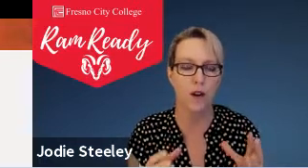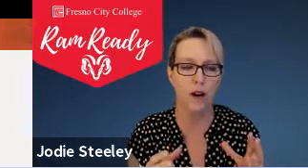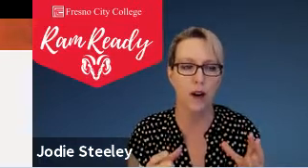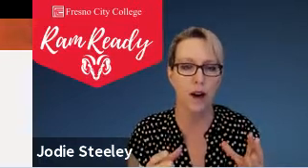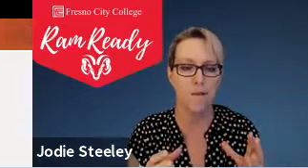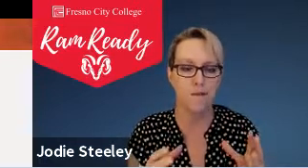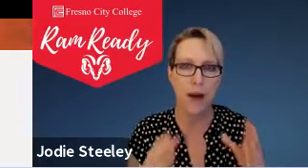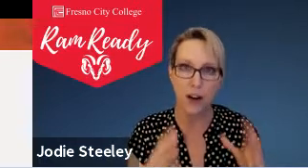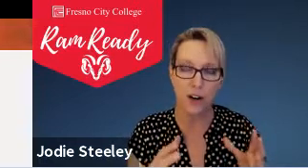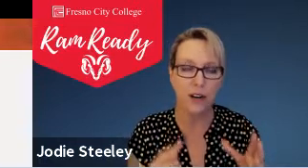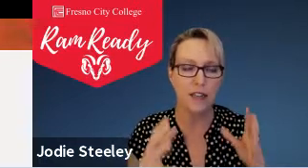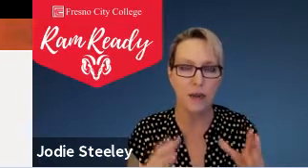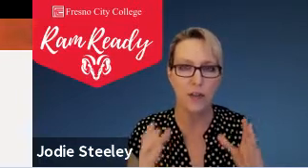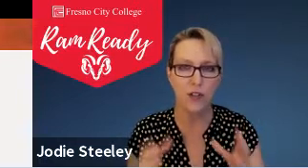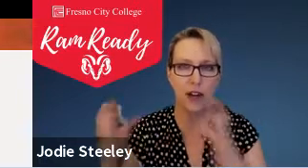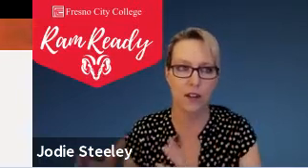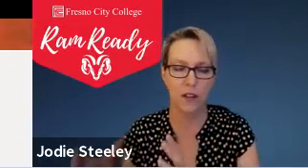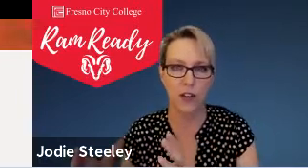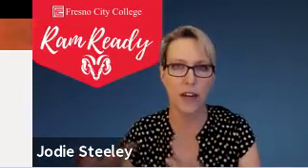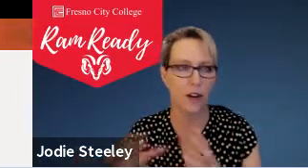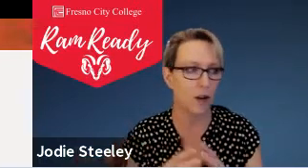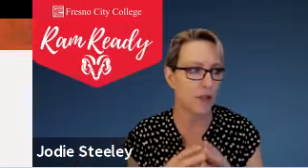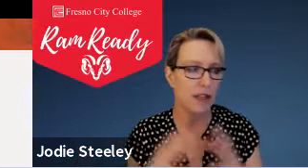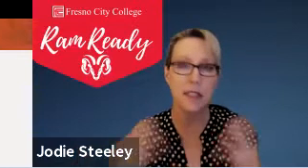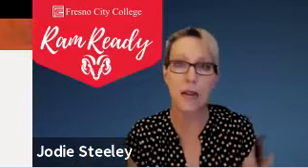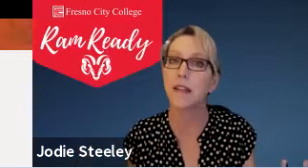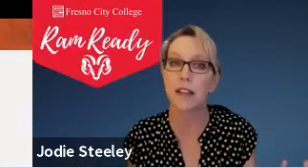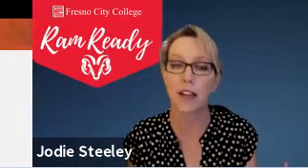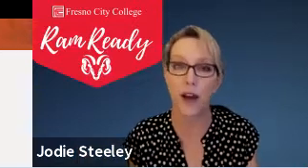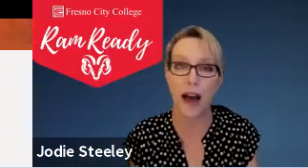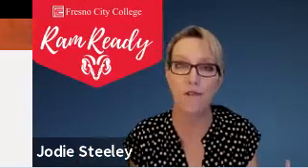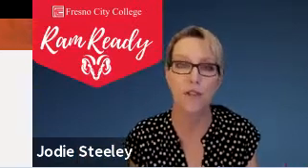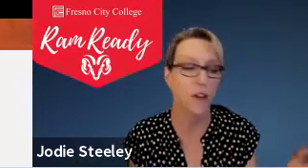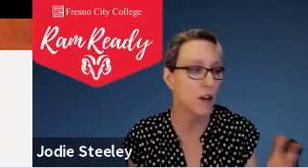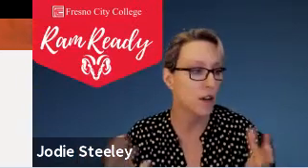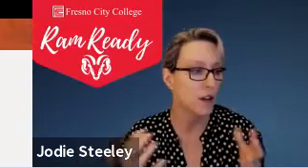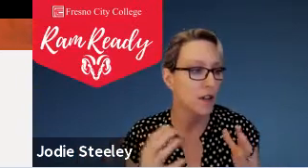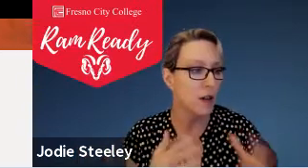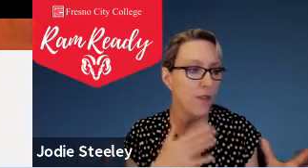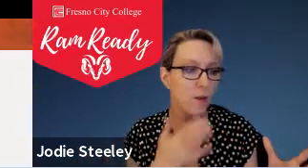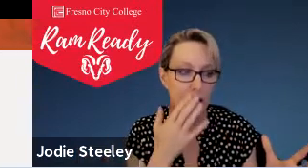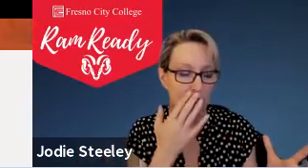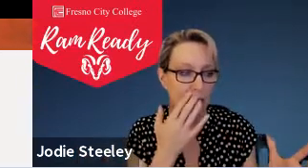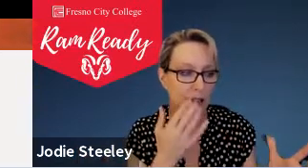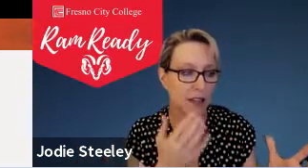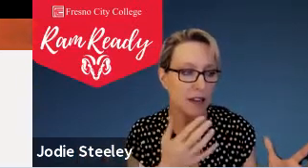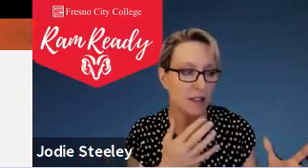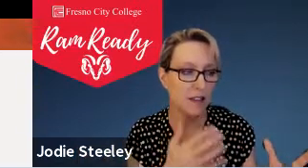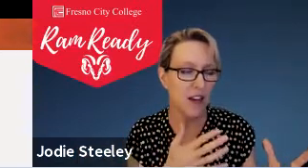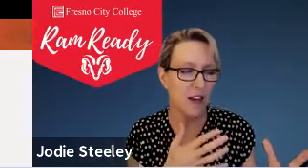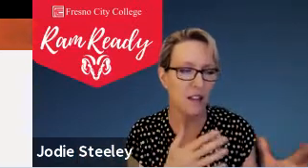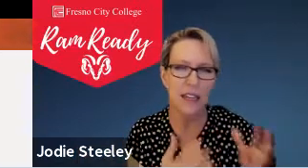perform better and demonstrate the learning outcomes in assignments that you have. Some of you may have